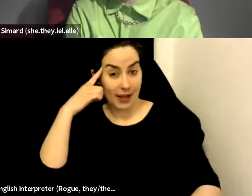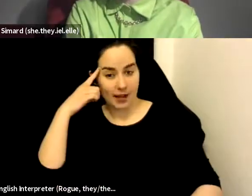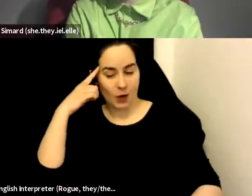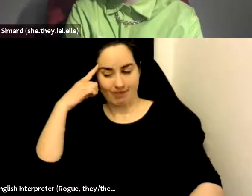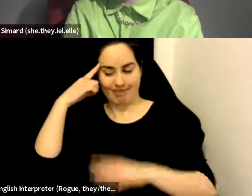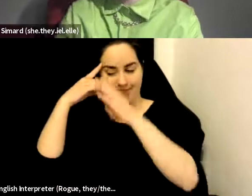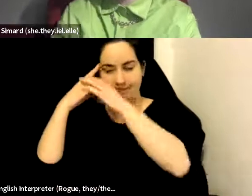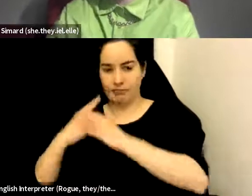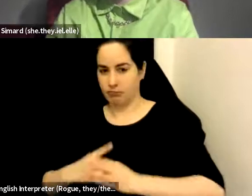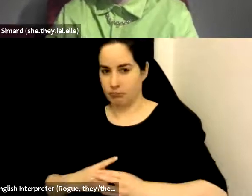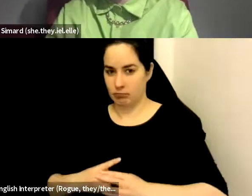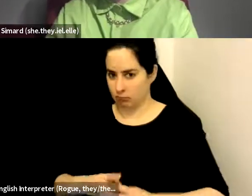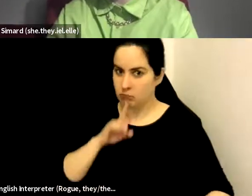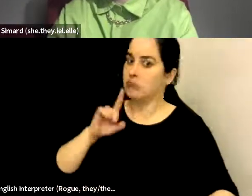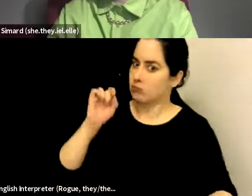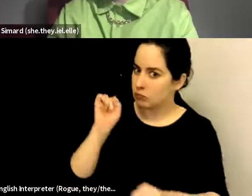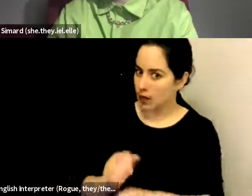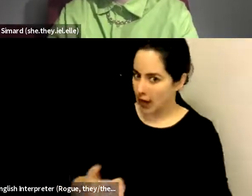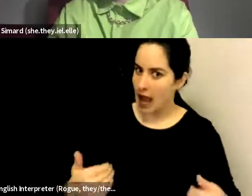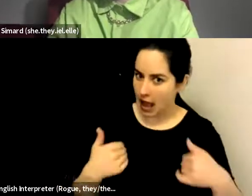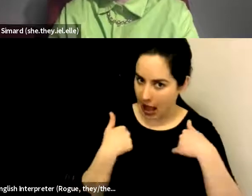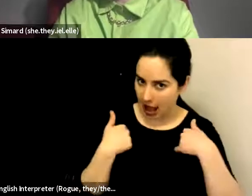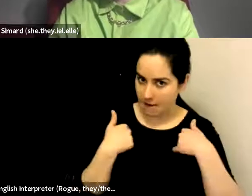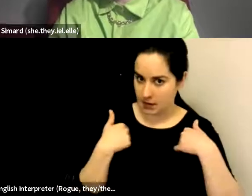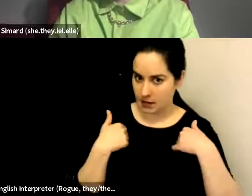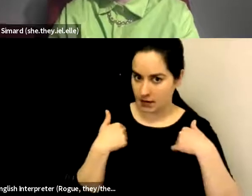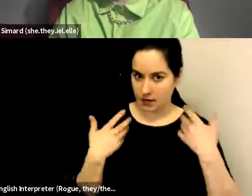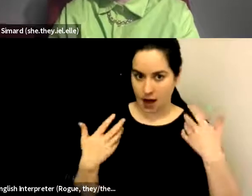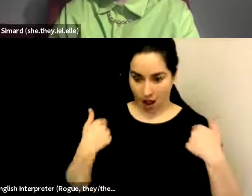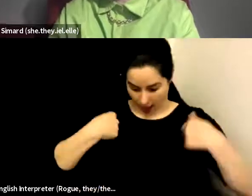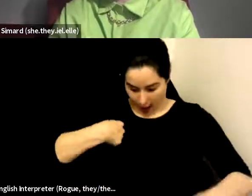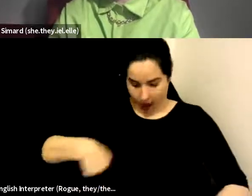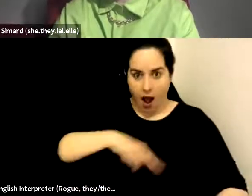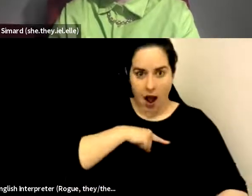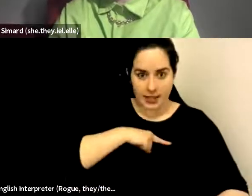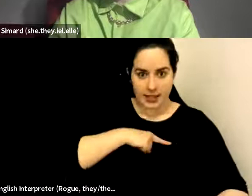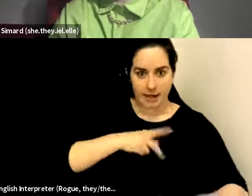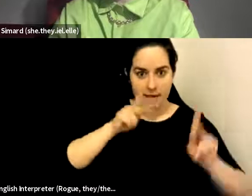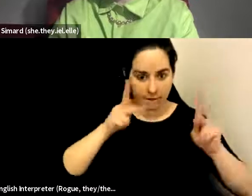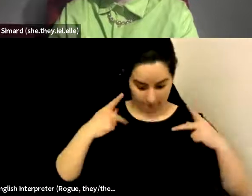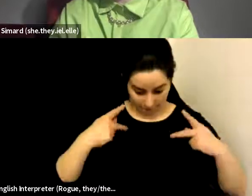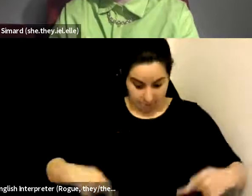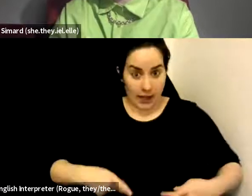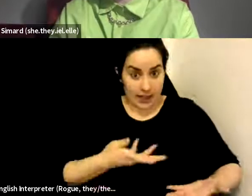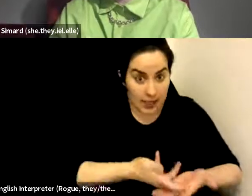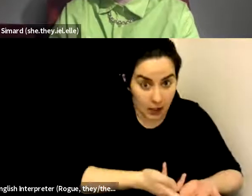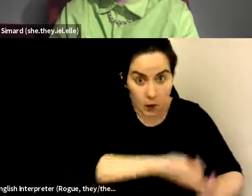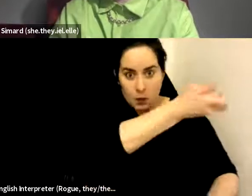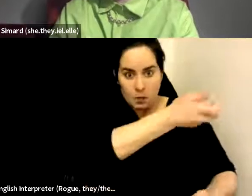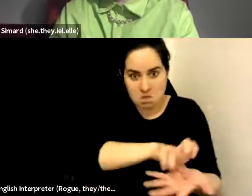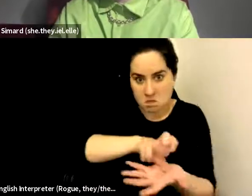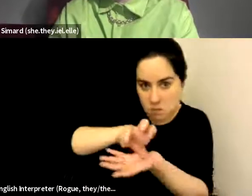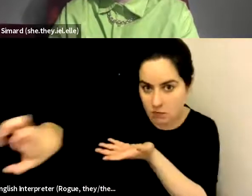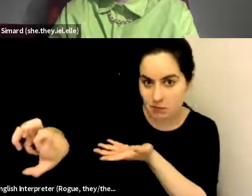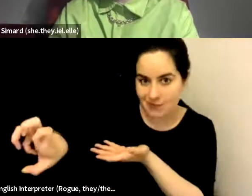a physical extraction of us from land. And now, and we've put ourselves as humans in this